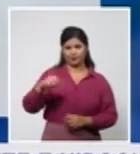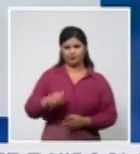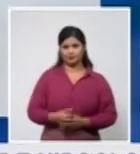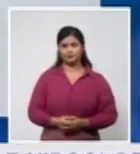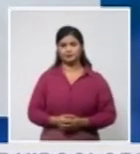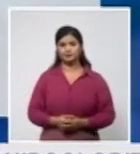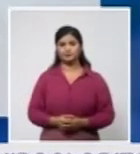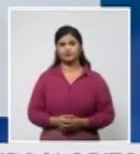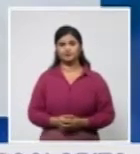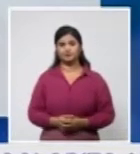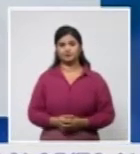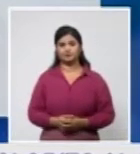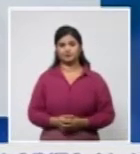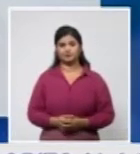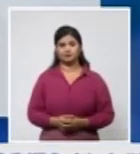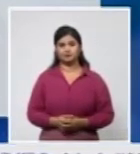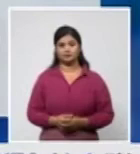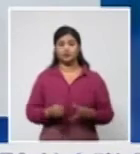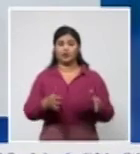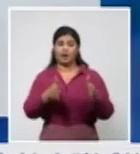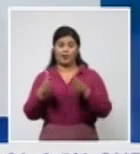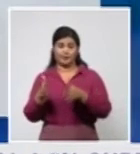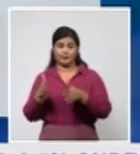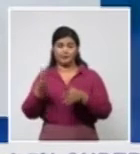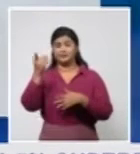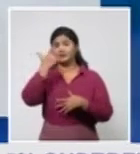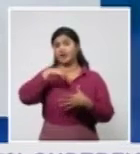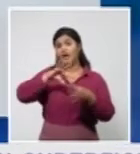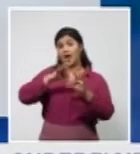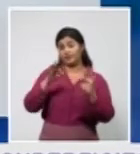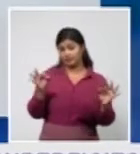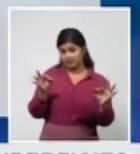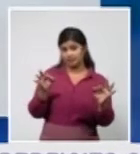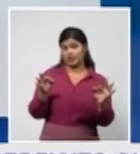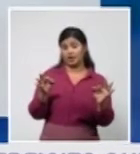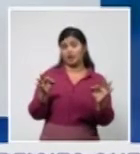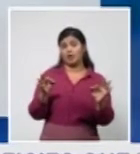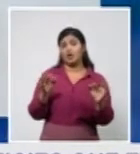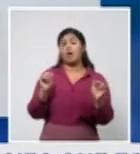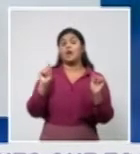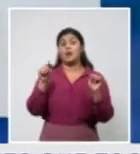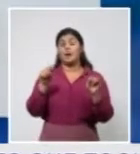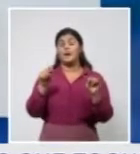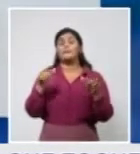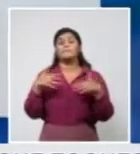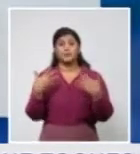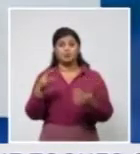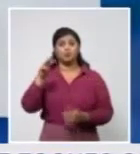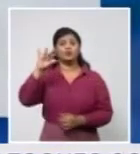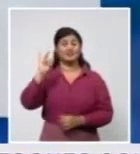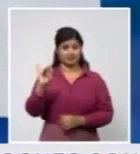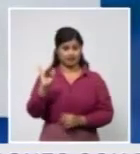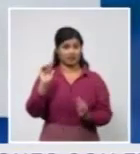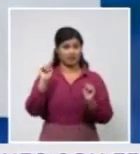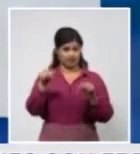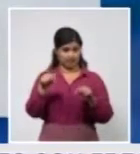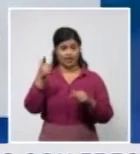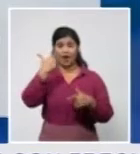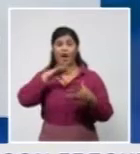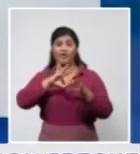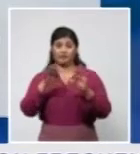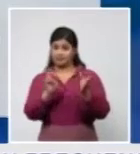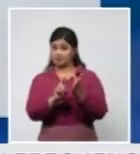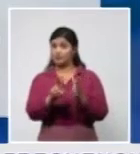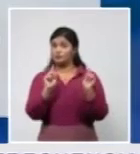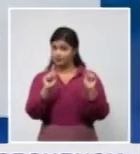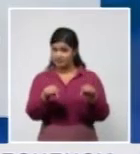Bauta. Finally, there was 1 imported case from the Isle of Youth. This individual recently returned to Cuba